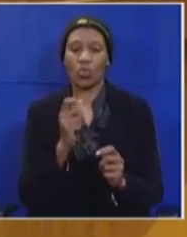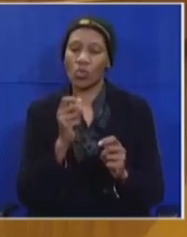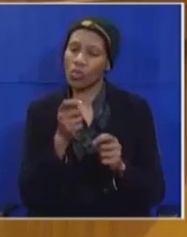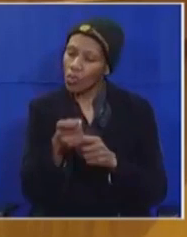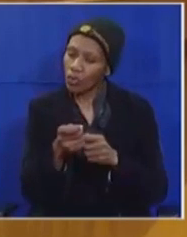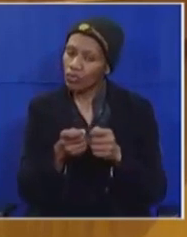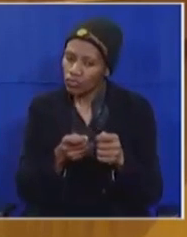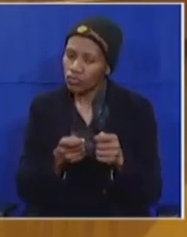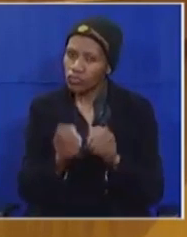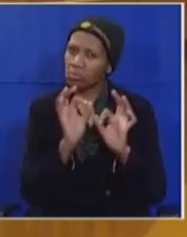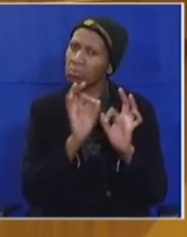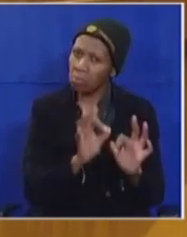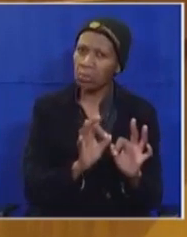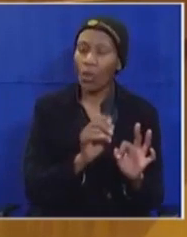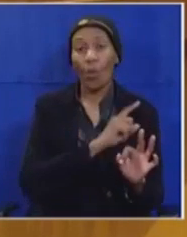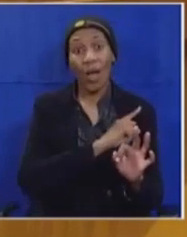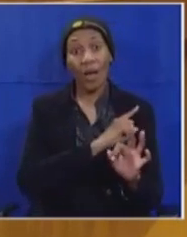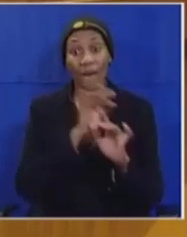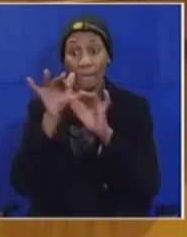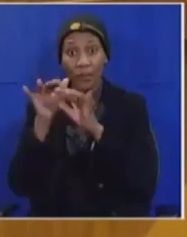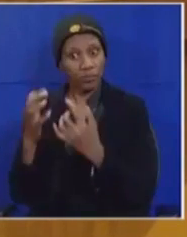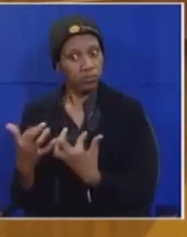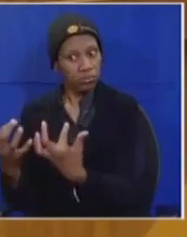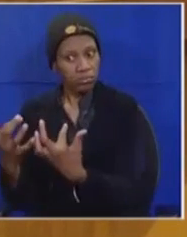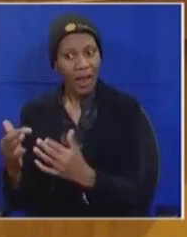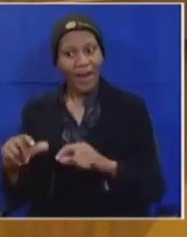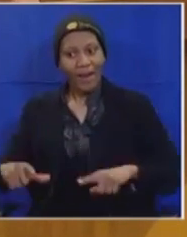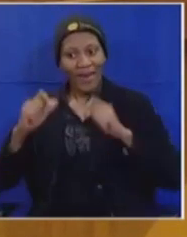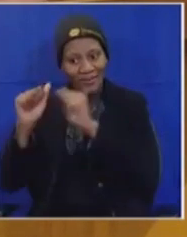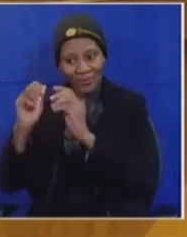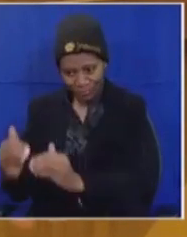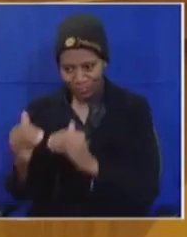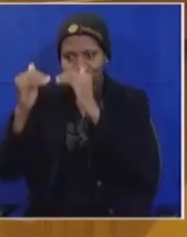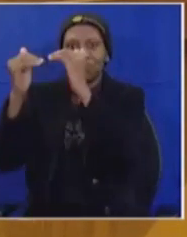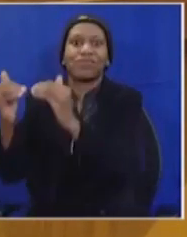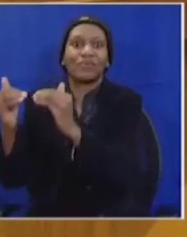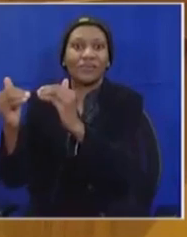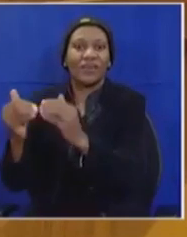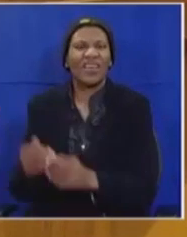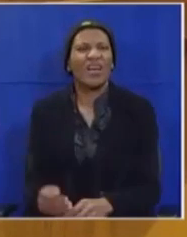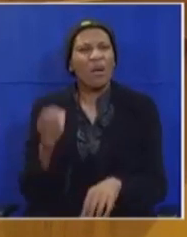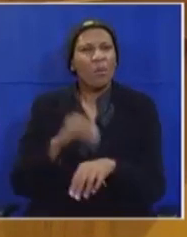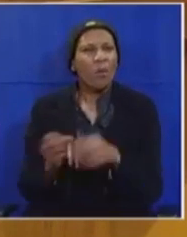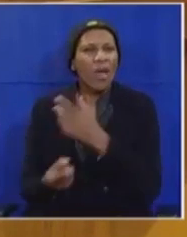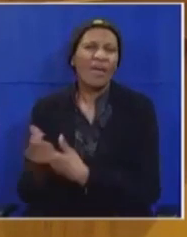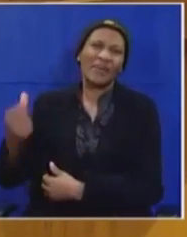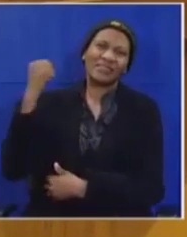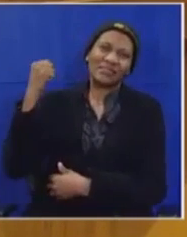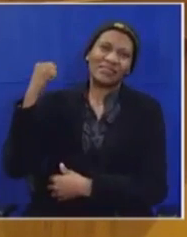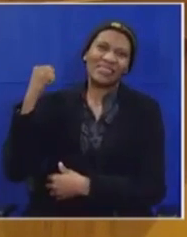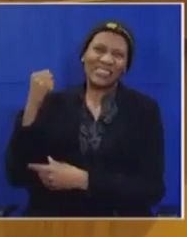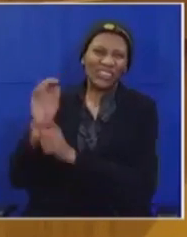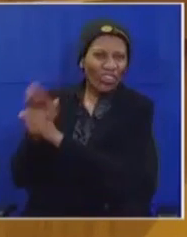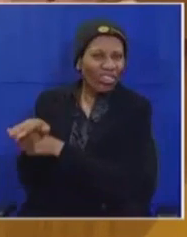so that we can improve the lives of our people. This historical injustice must be brought to an